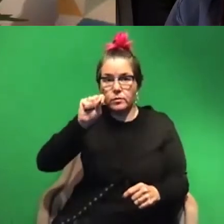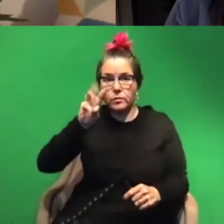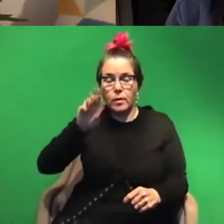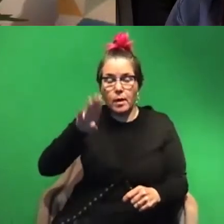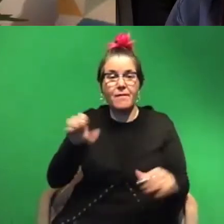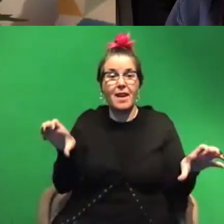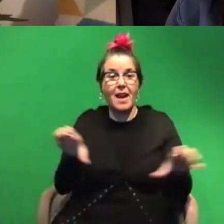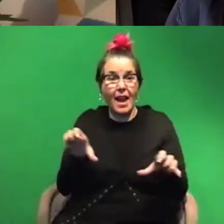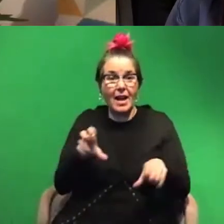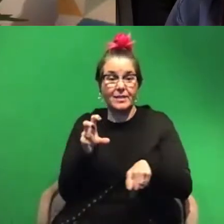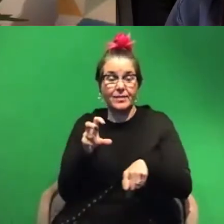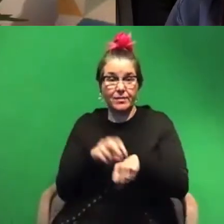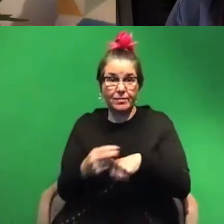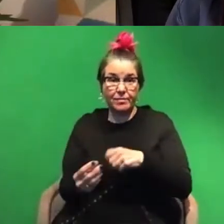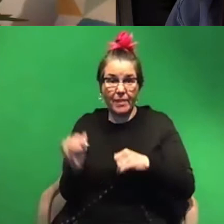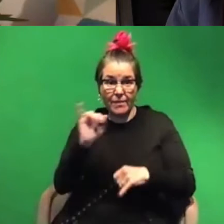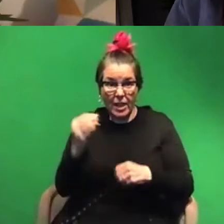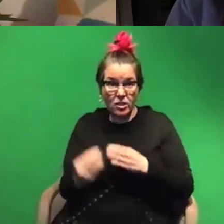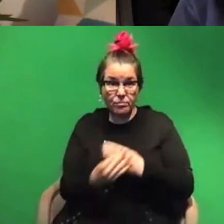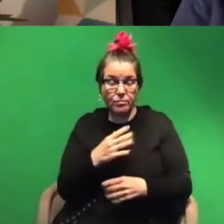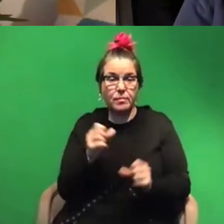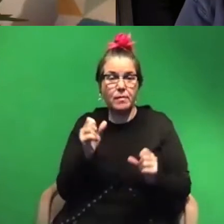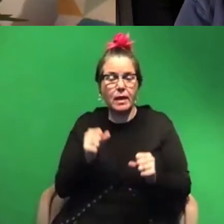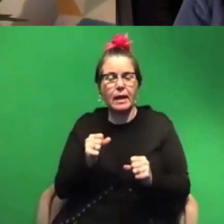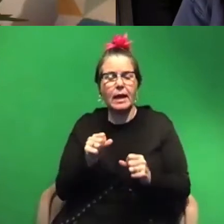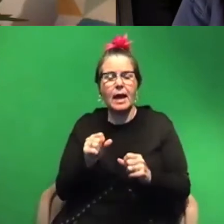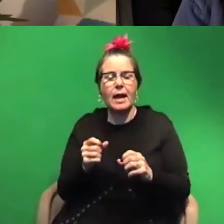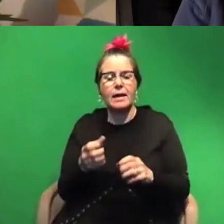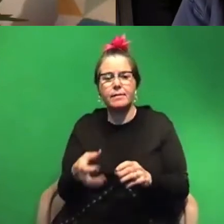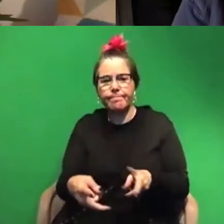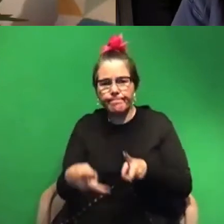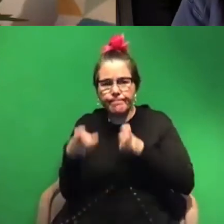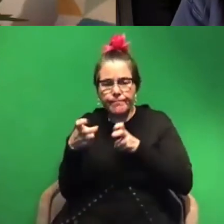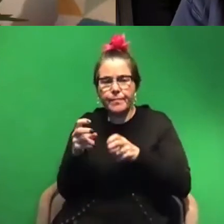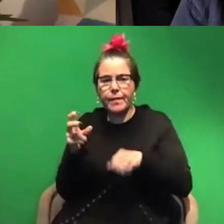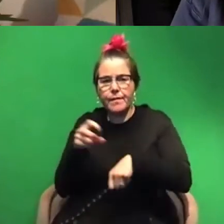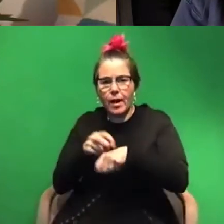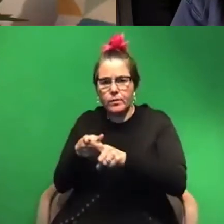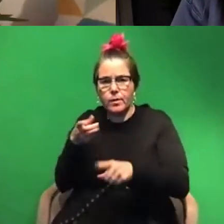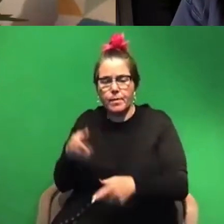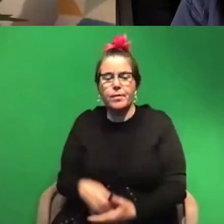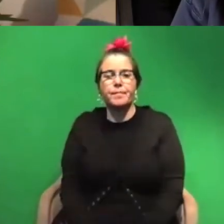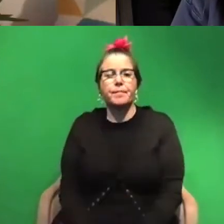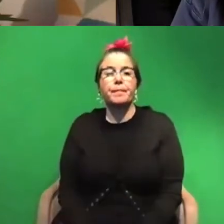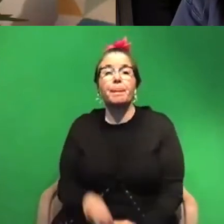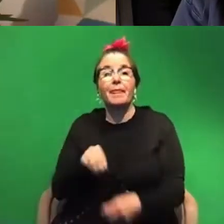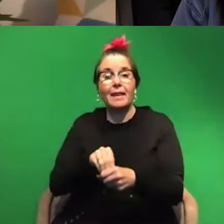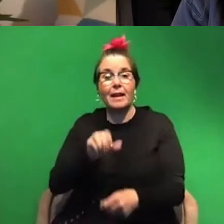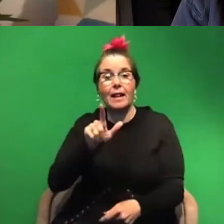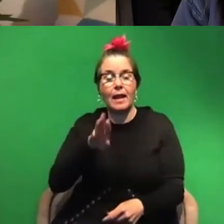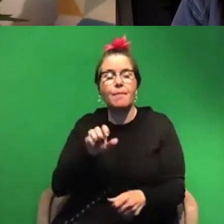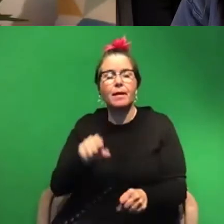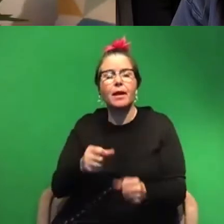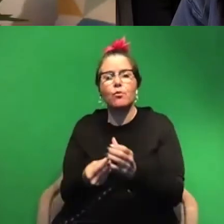active infection, you can actually get or isolate the virus from there. And then, of course, in the lab, you can grow up